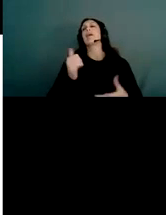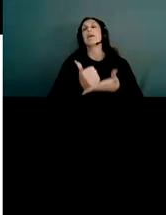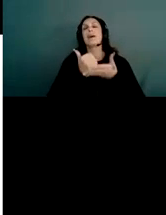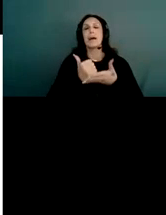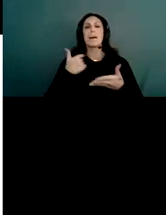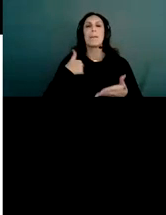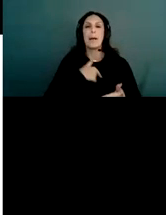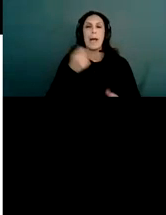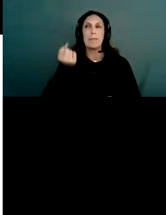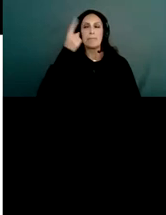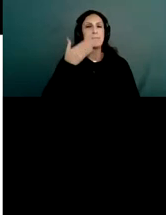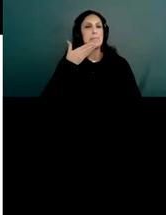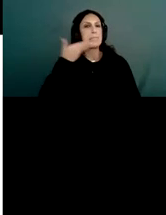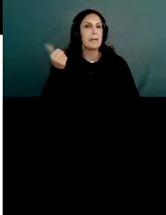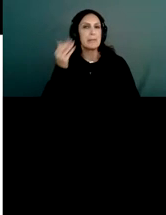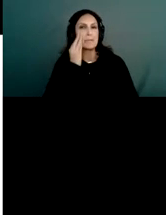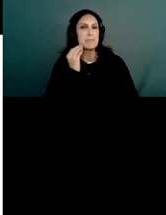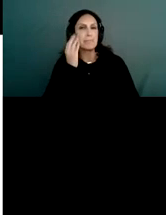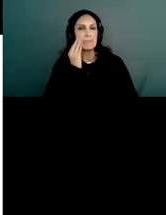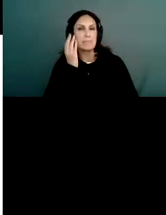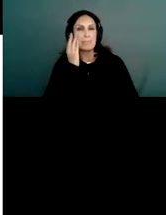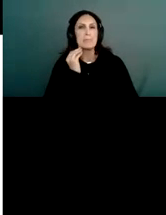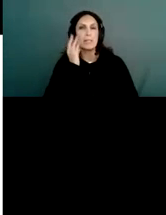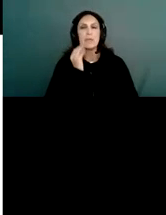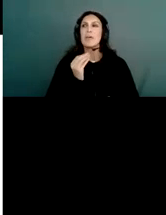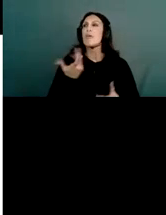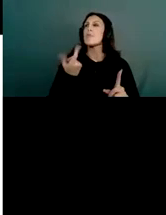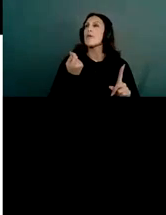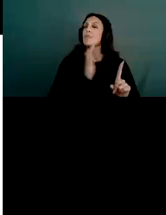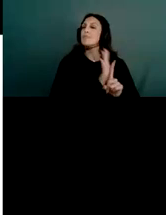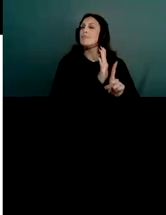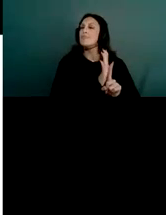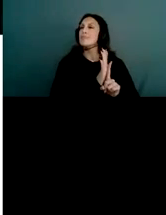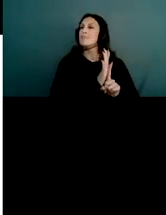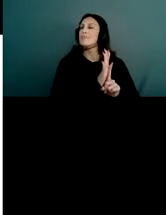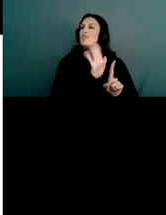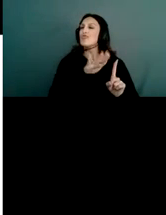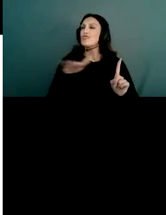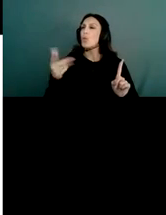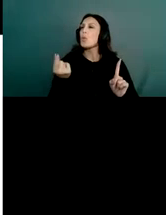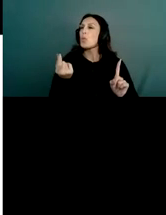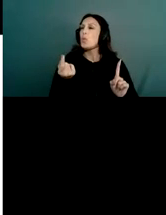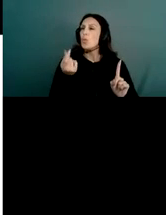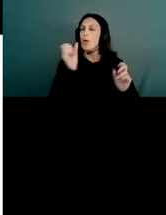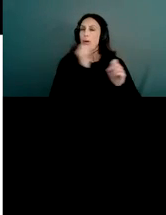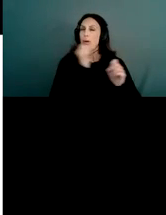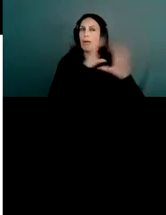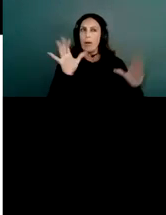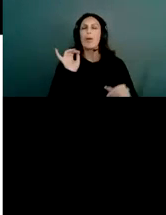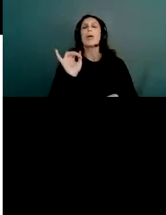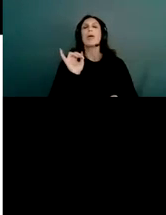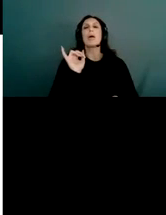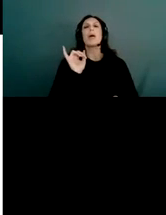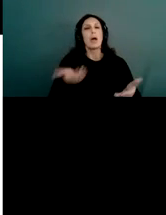bit, at least, what their child would be doing. And it's really important to reiterate the logging out.